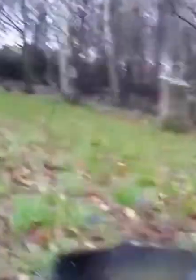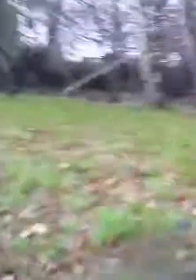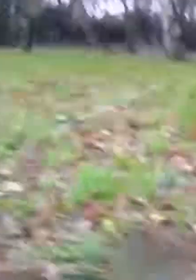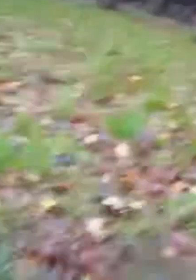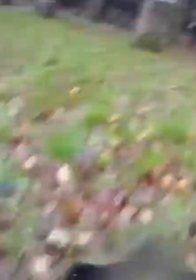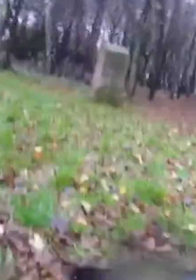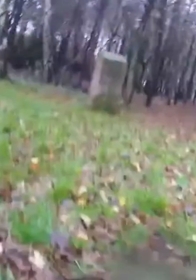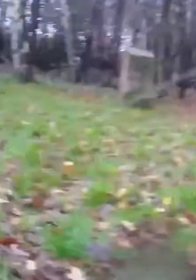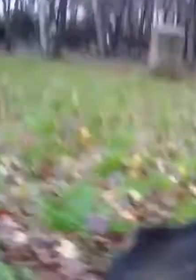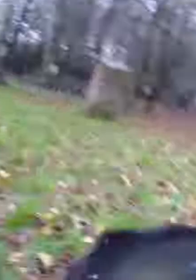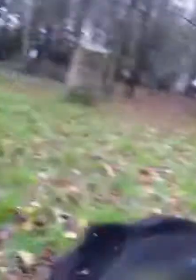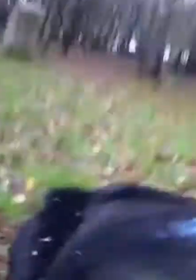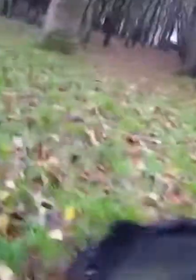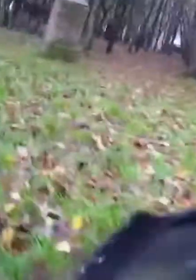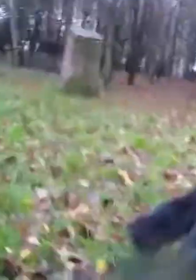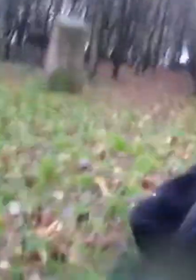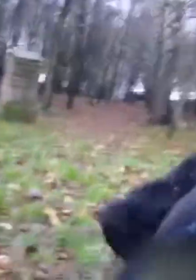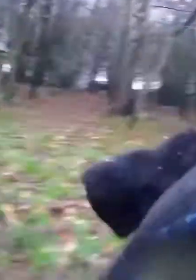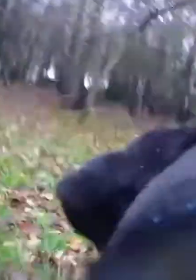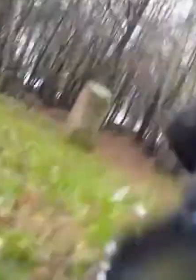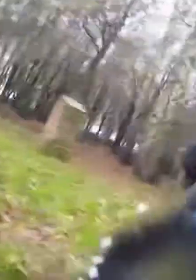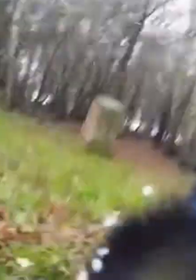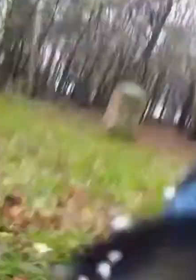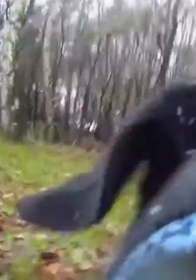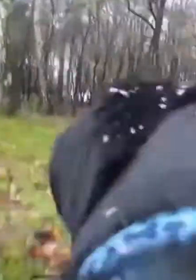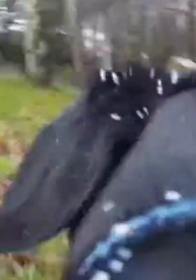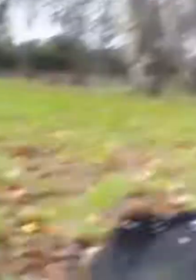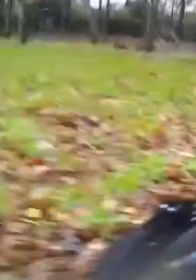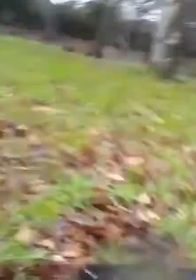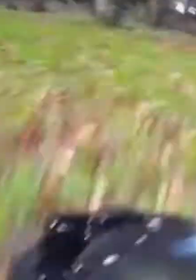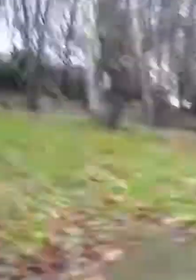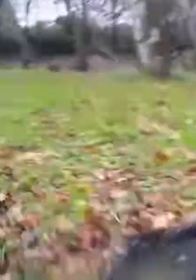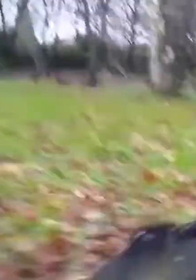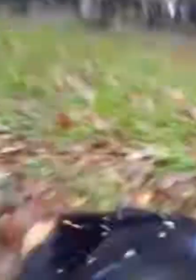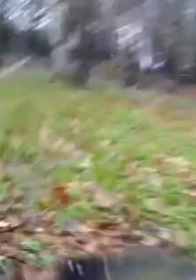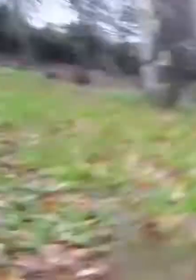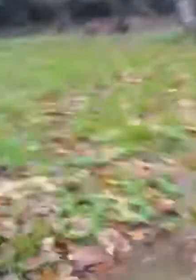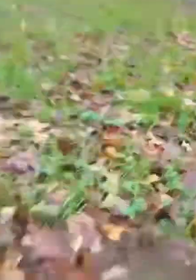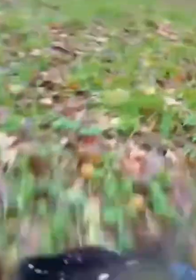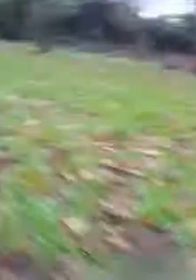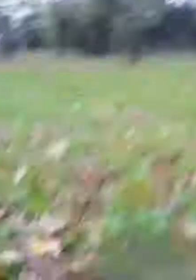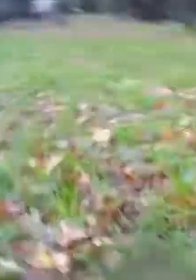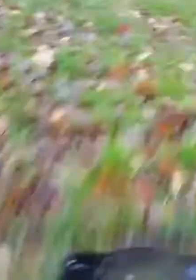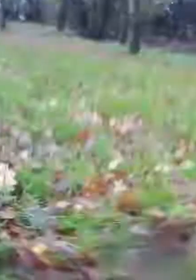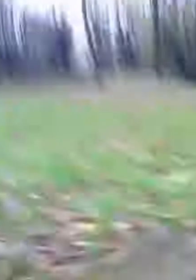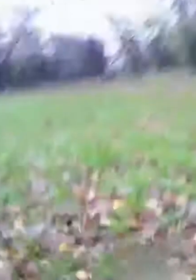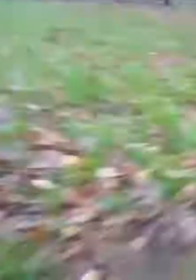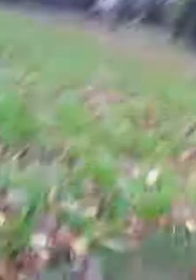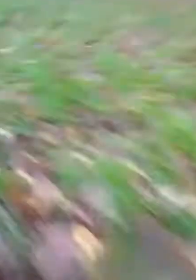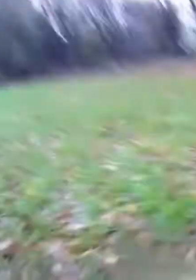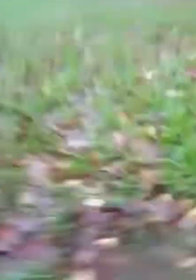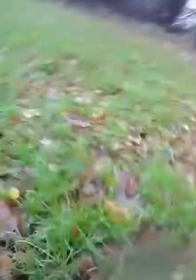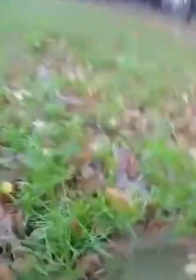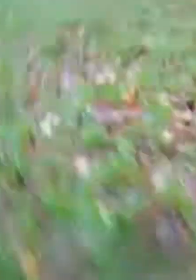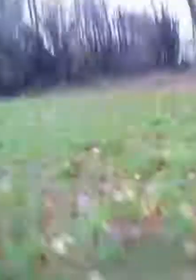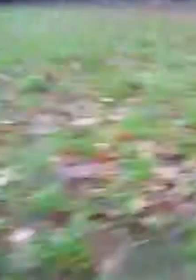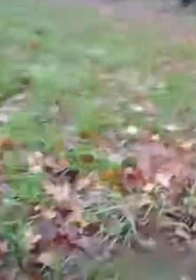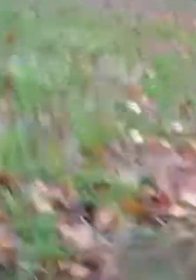it. Bit to the shelter of the green now. Let's go find somewhere a bit nice, bit